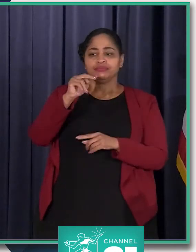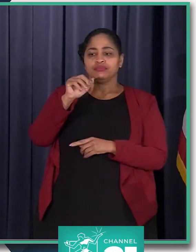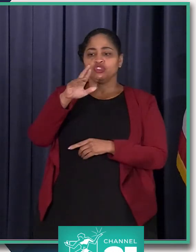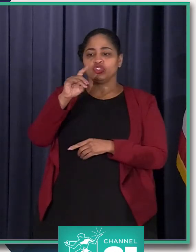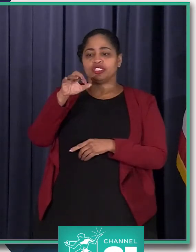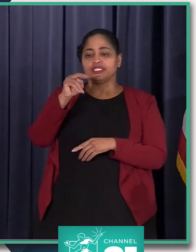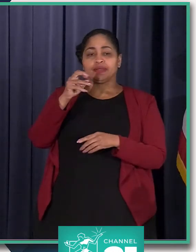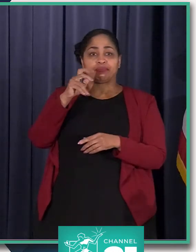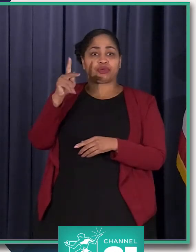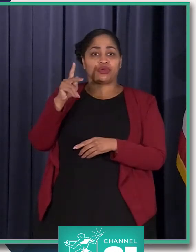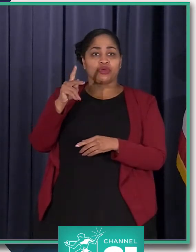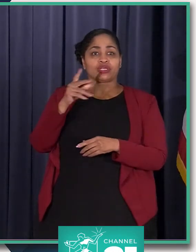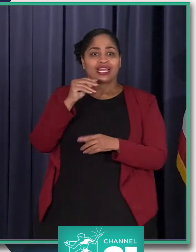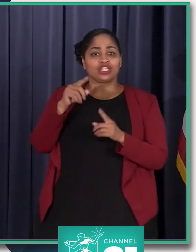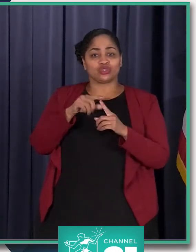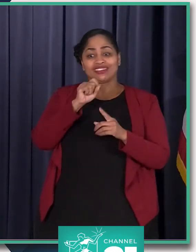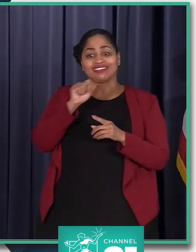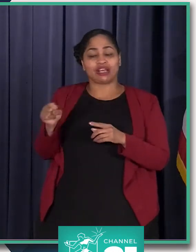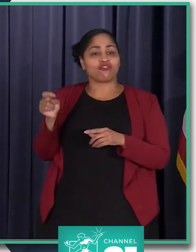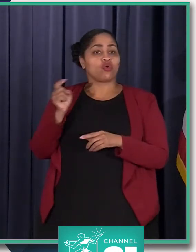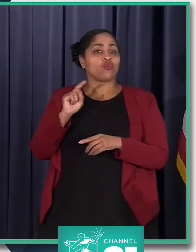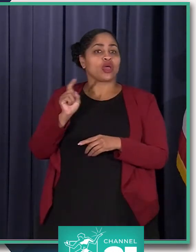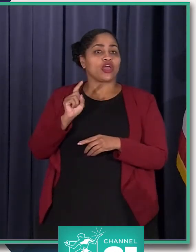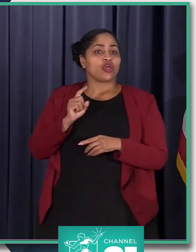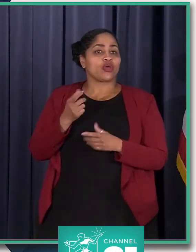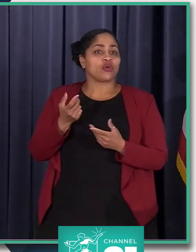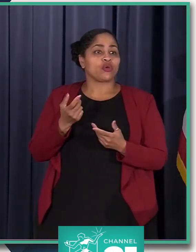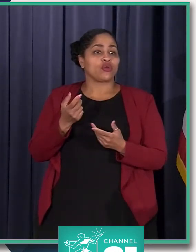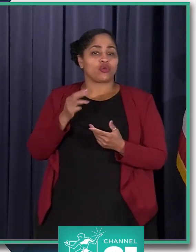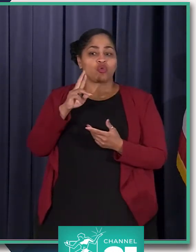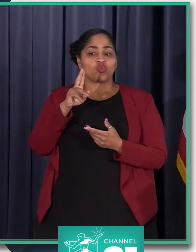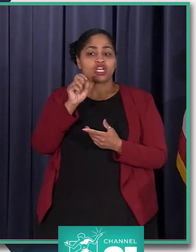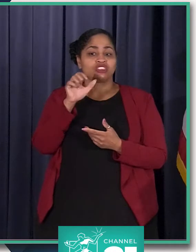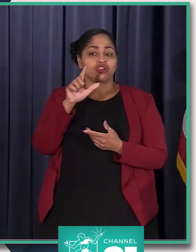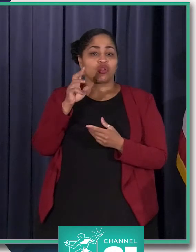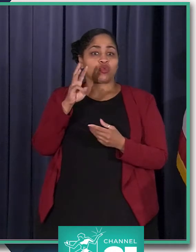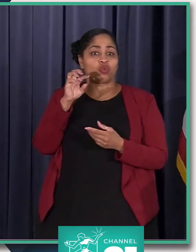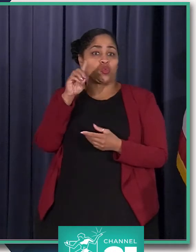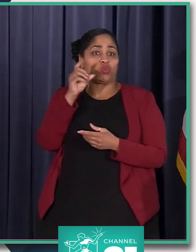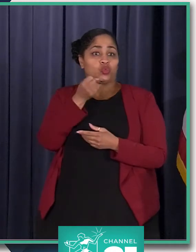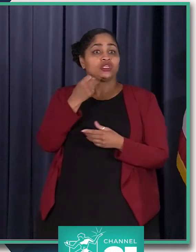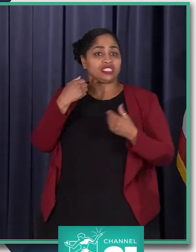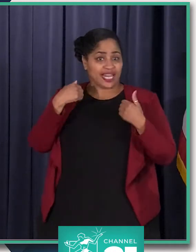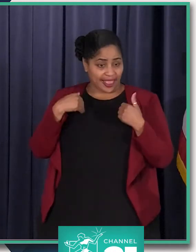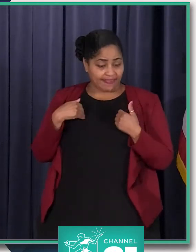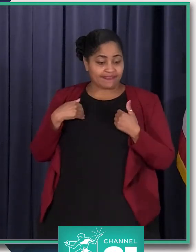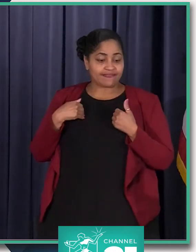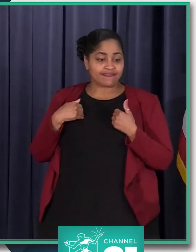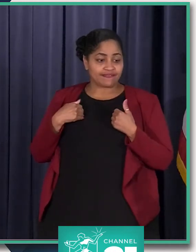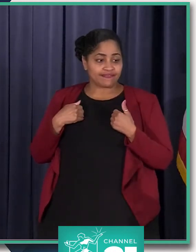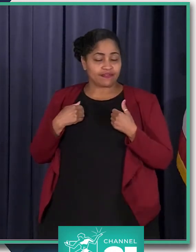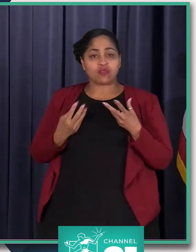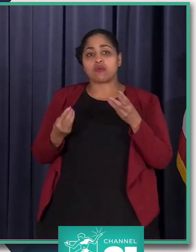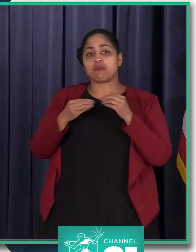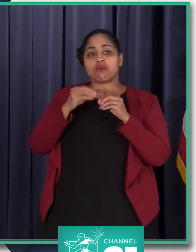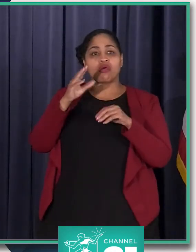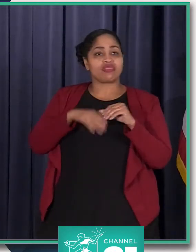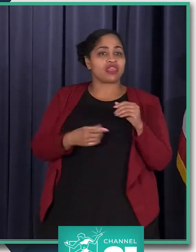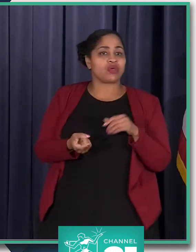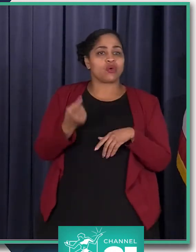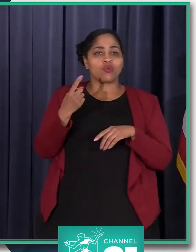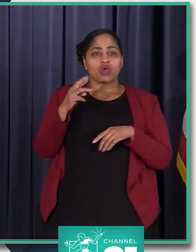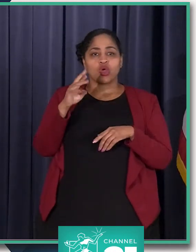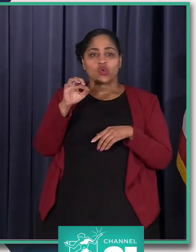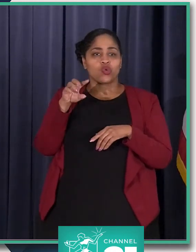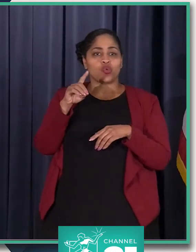Park end to the south, where whereas Russell Woods has had more than one round